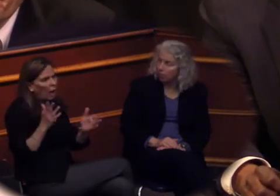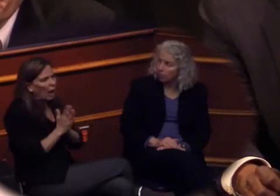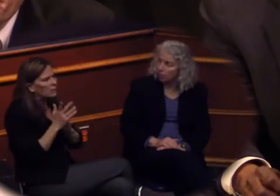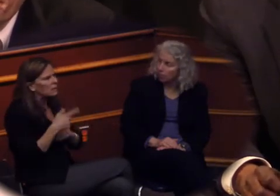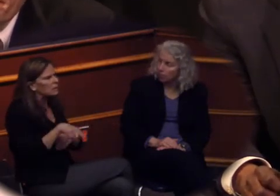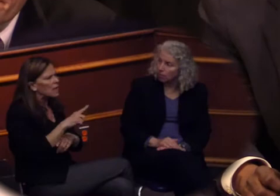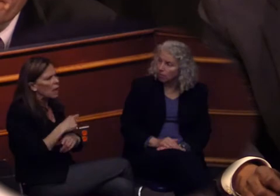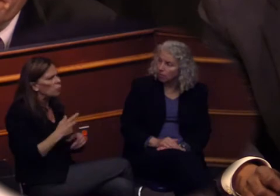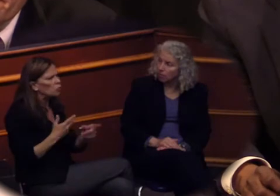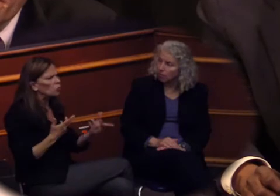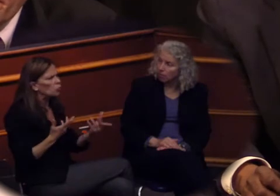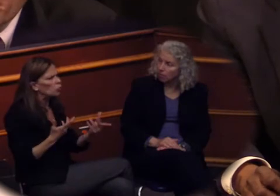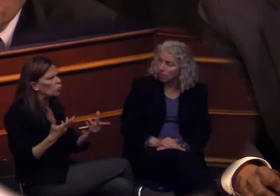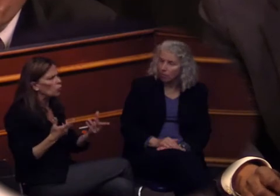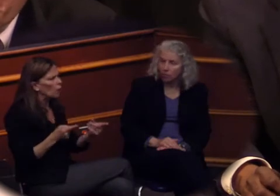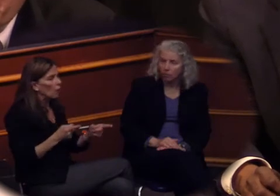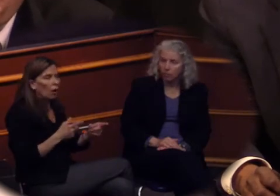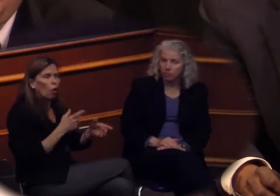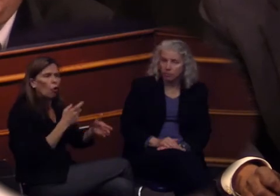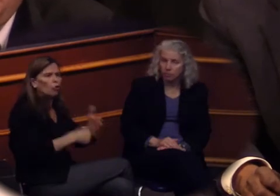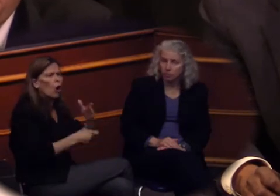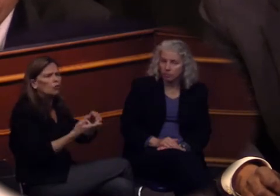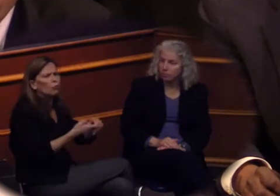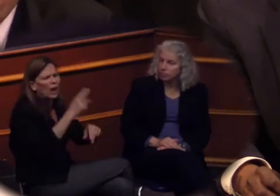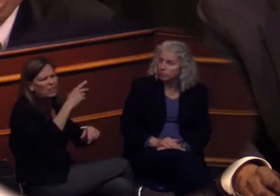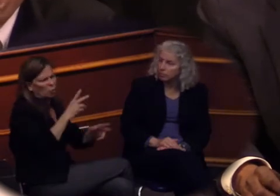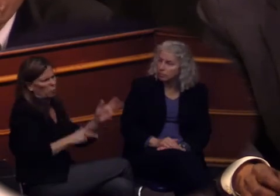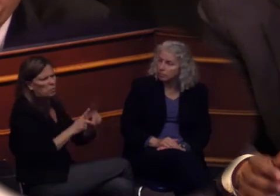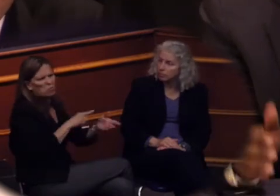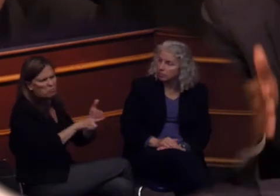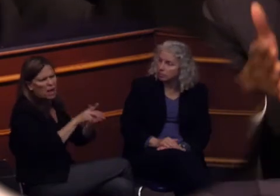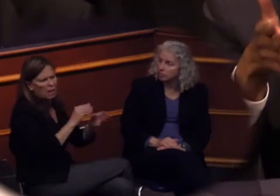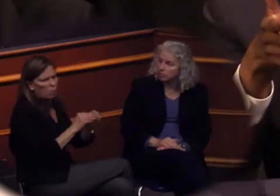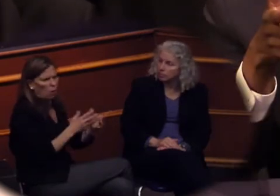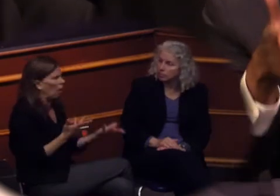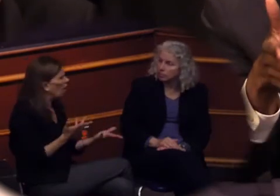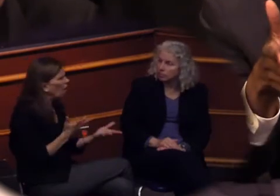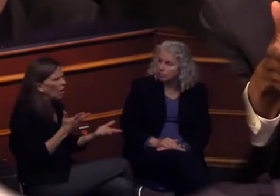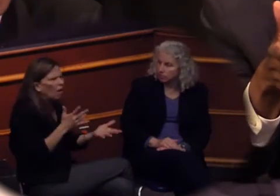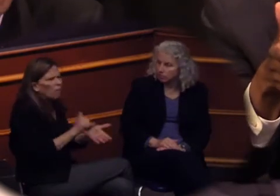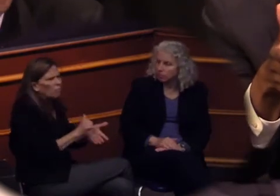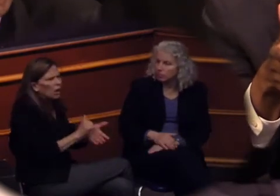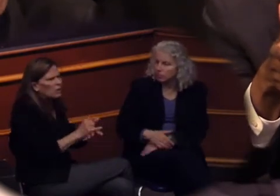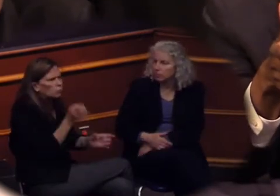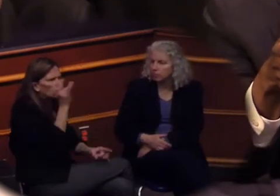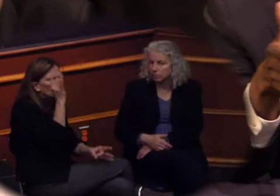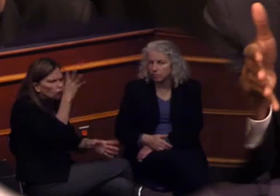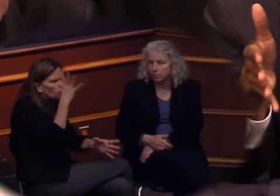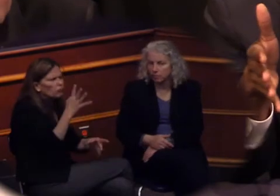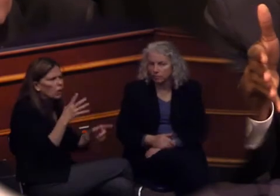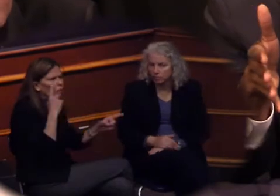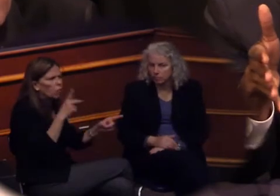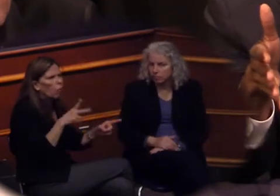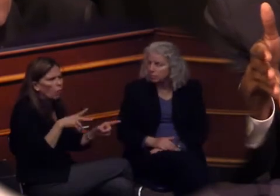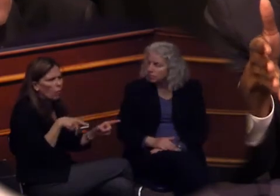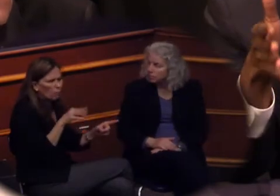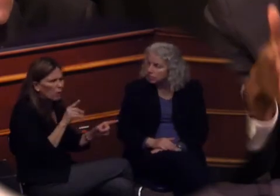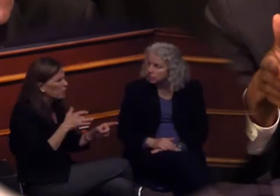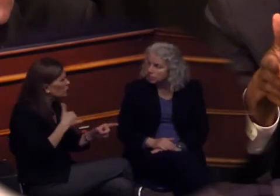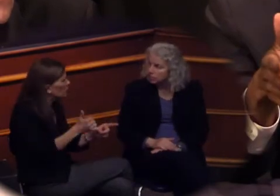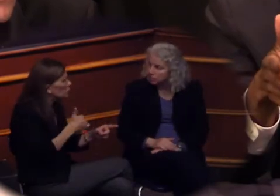raise the fares for people and decrease service. This is a death spiral for public transportation